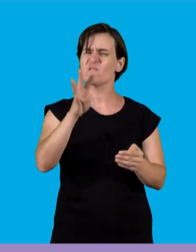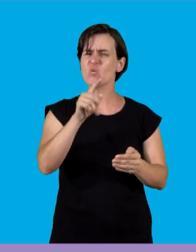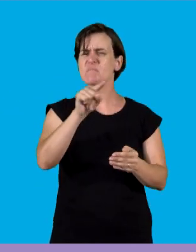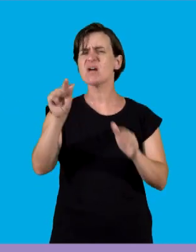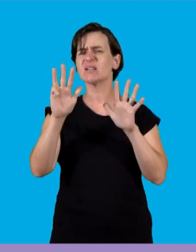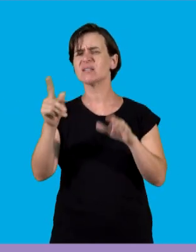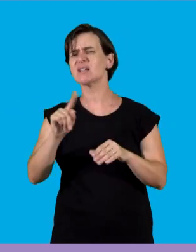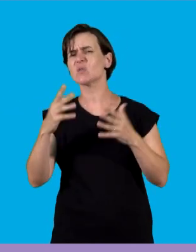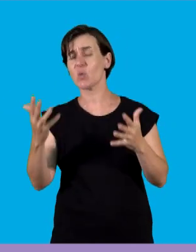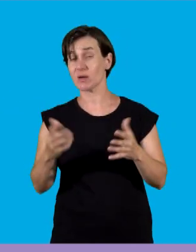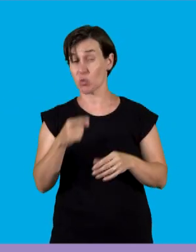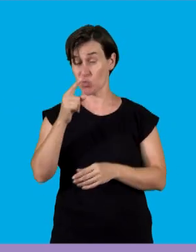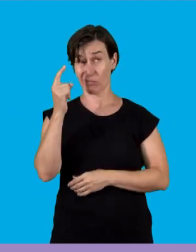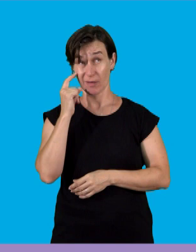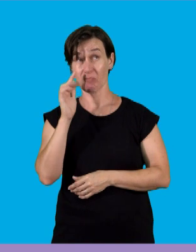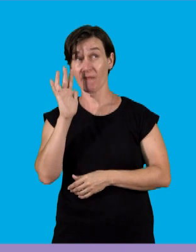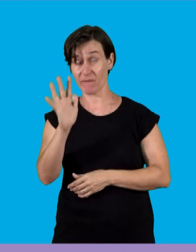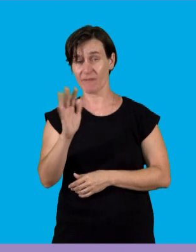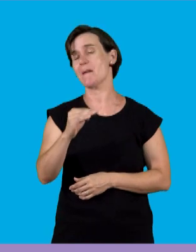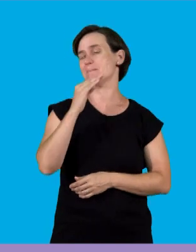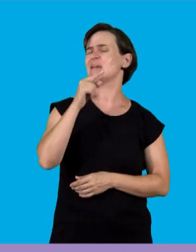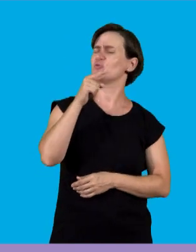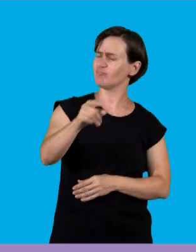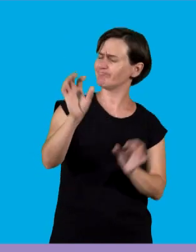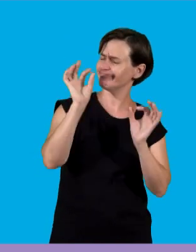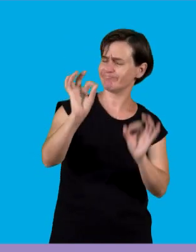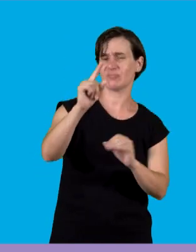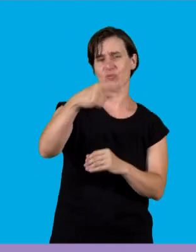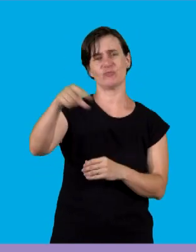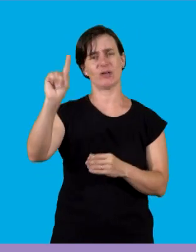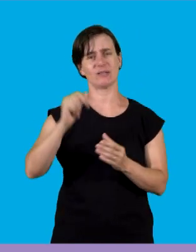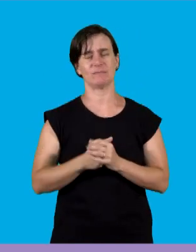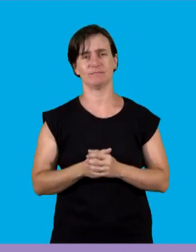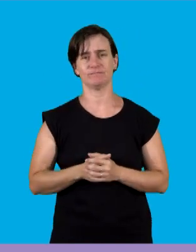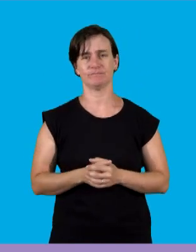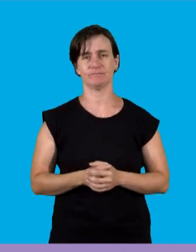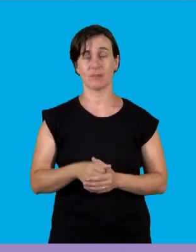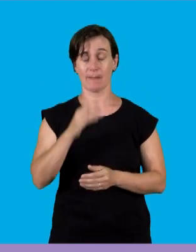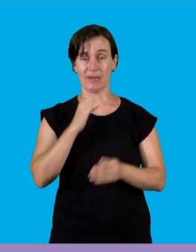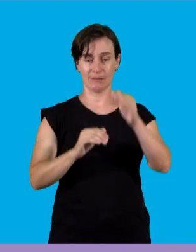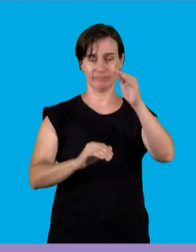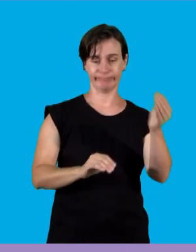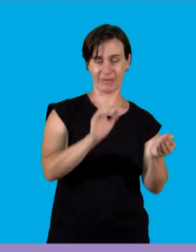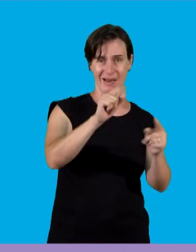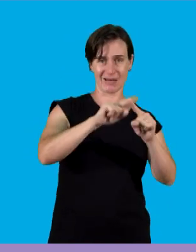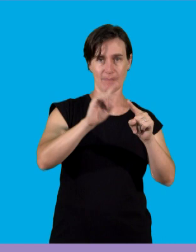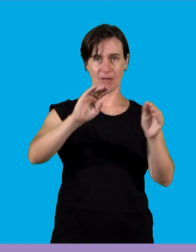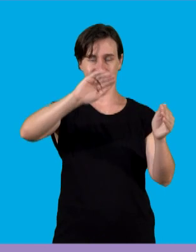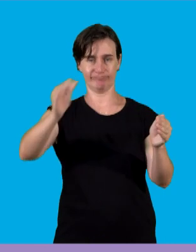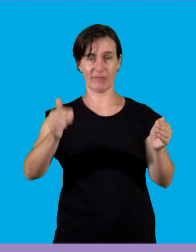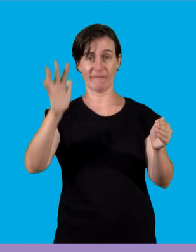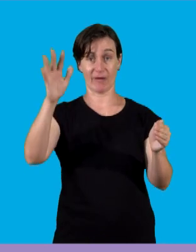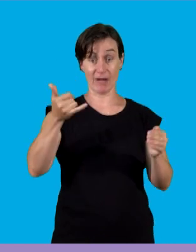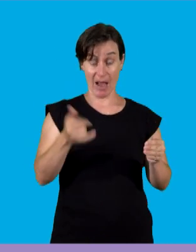9. If you are thinking of 5, then you are absolutely correct. And because we have a product that is raised